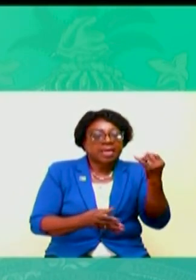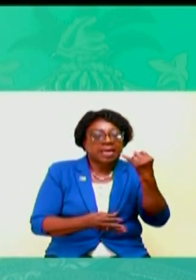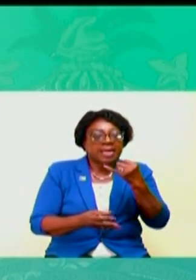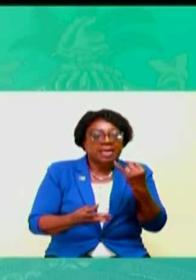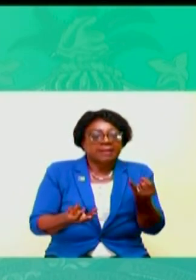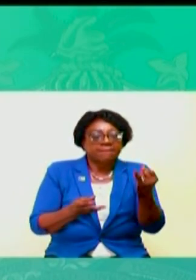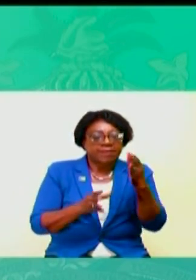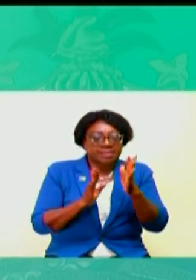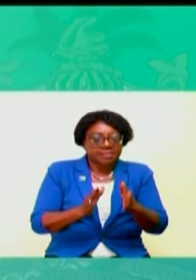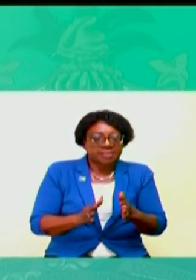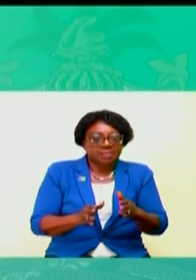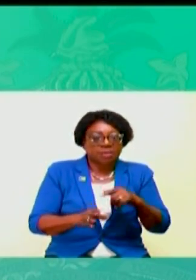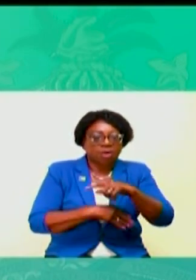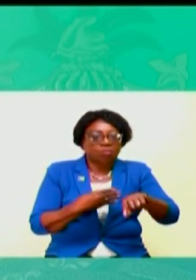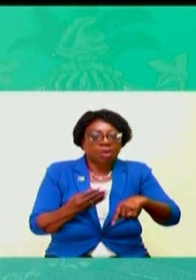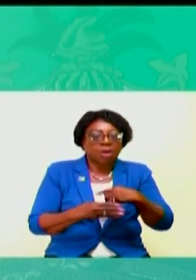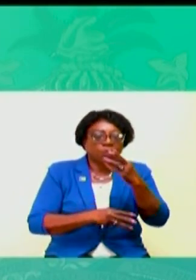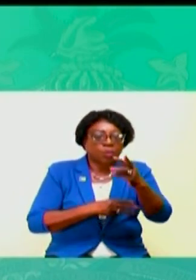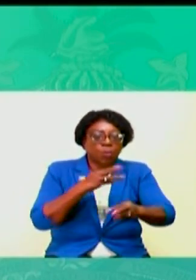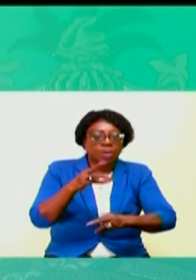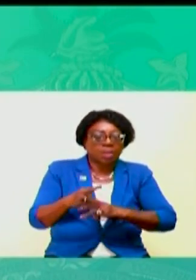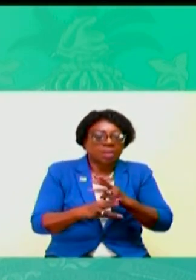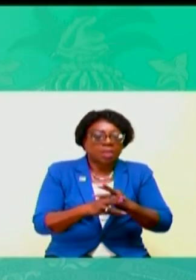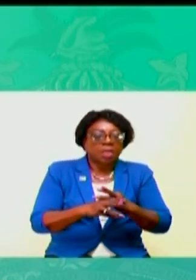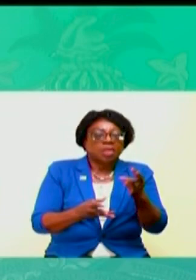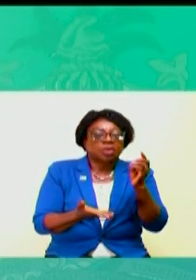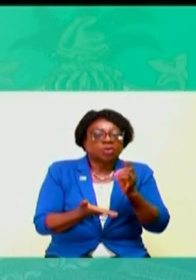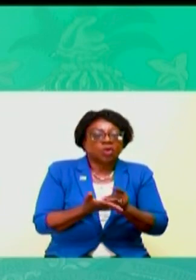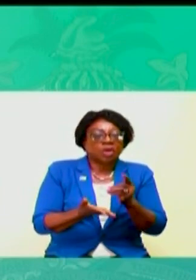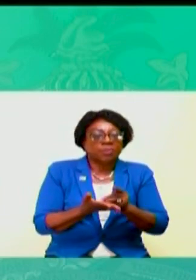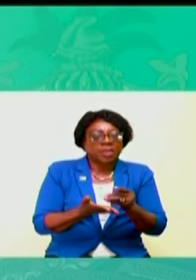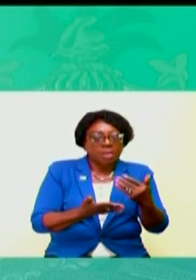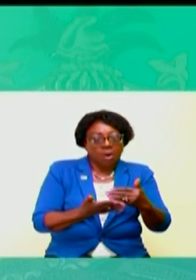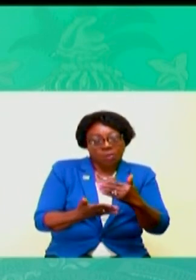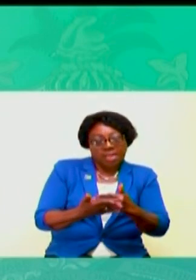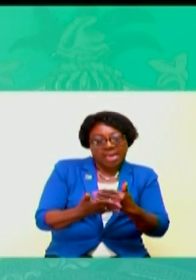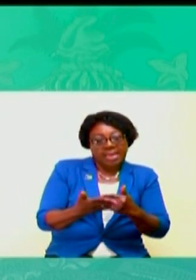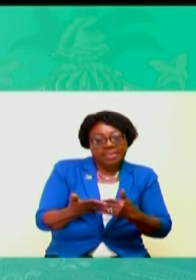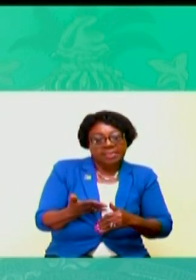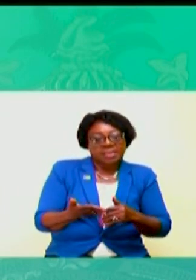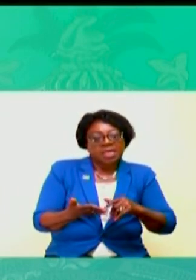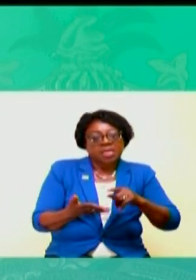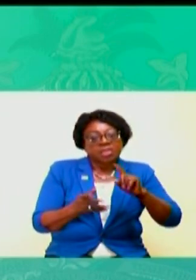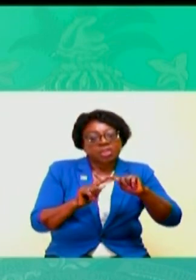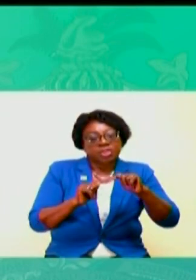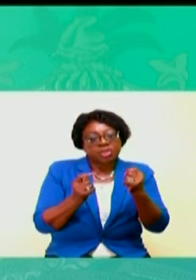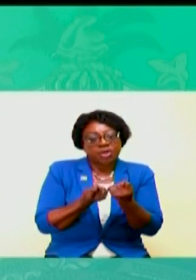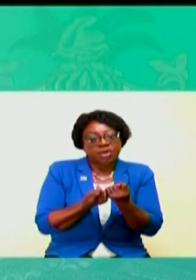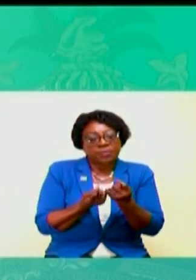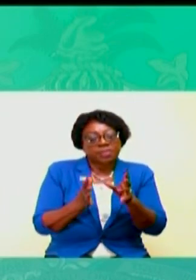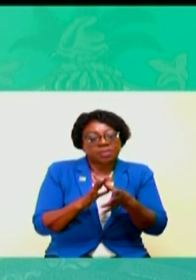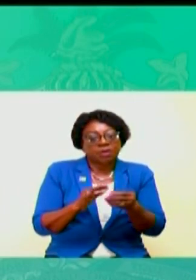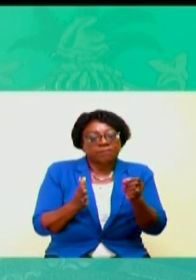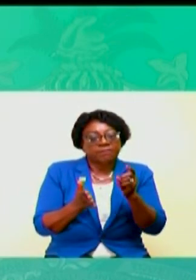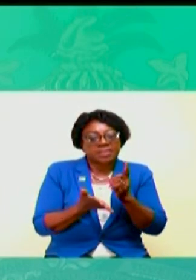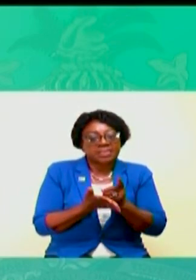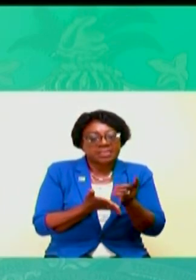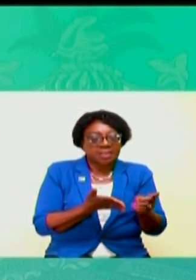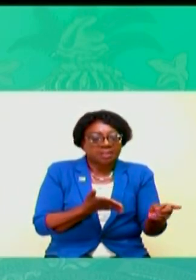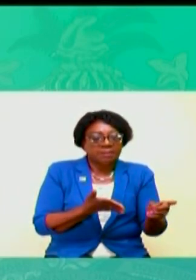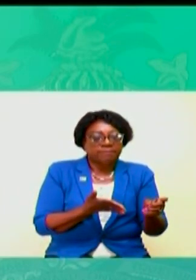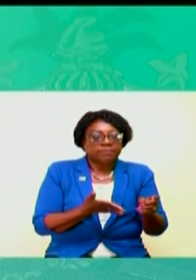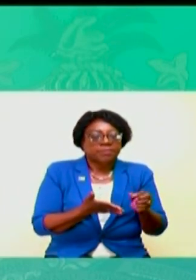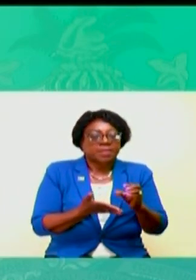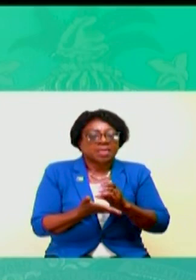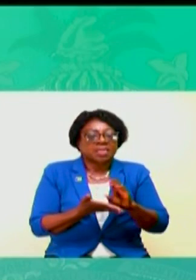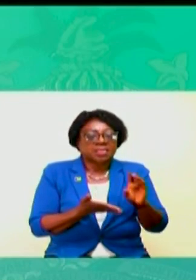And I could table this too. The document outlines the key terms of the deal. And listen to the key terms of the deal now. concession